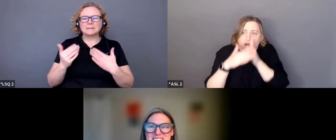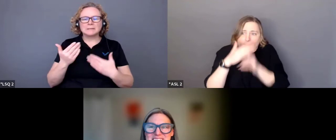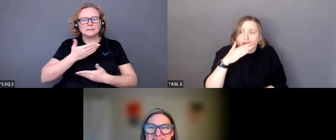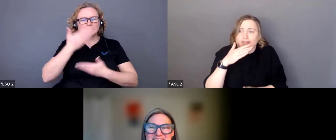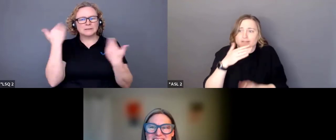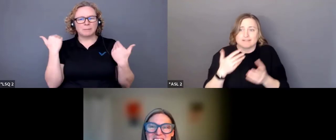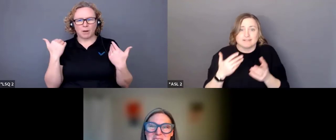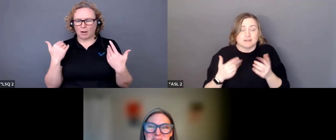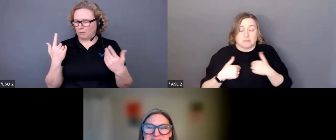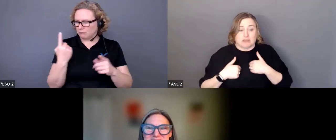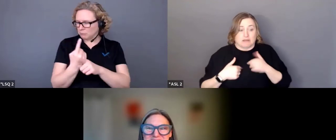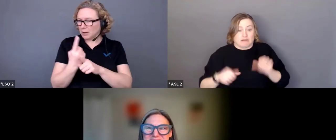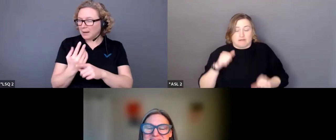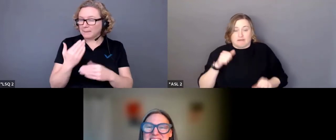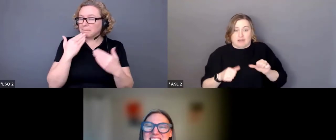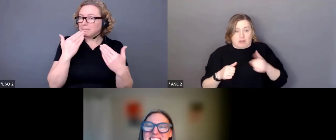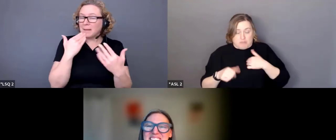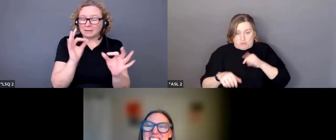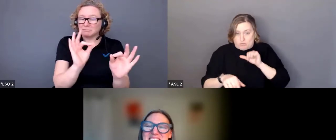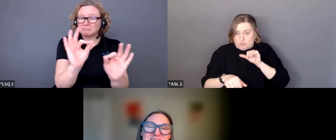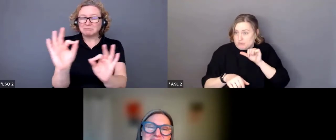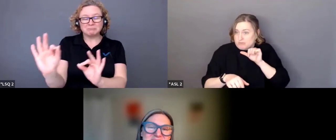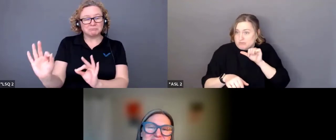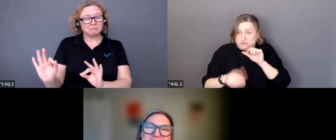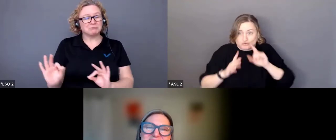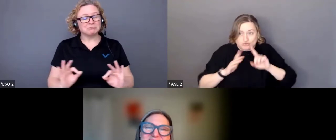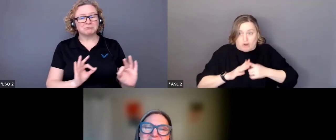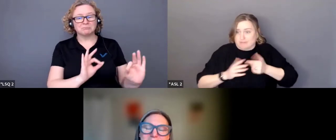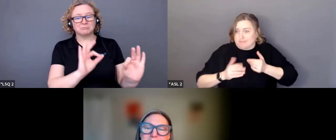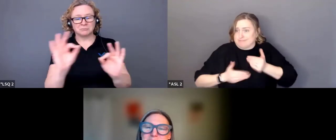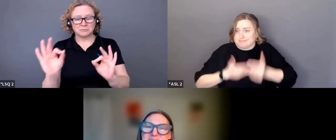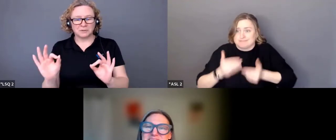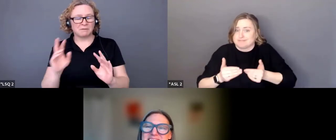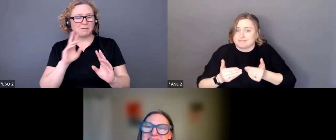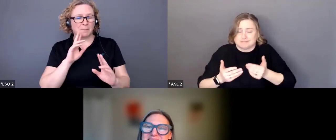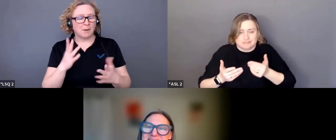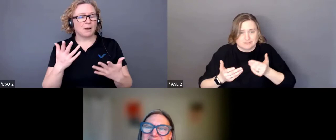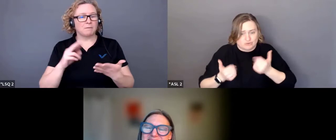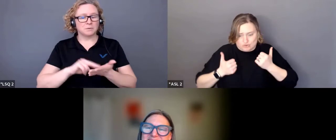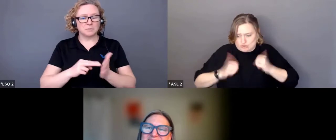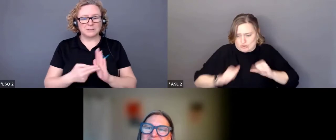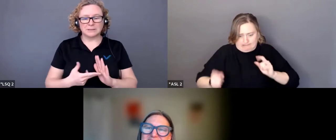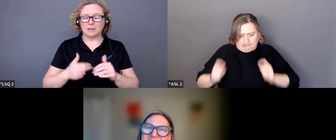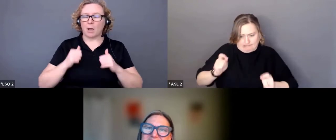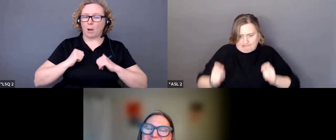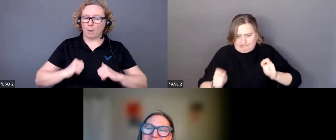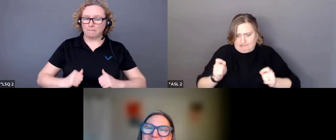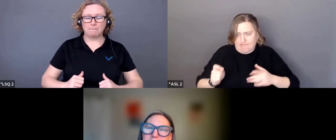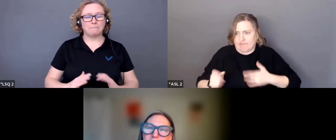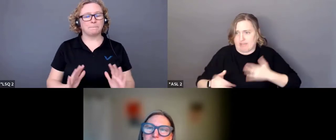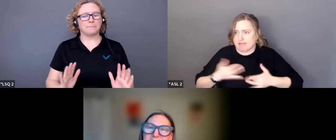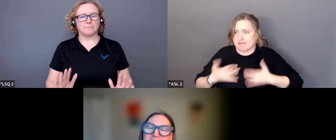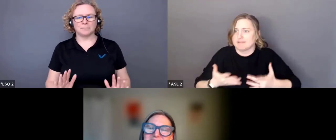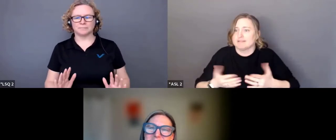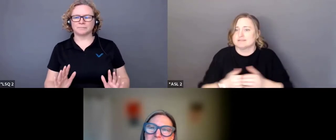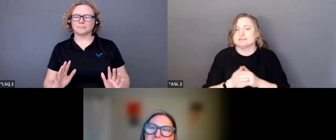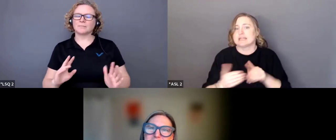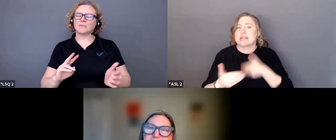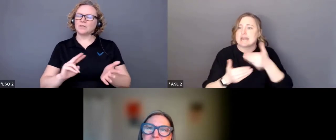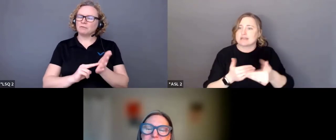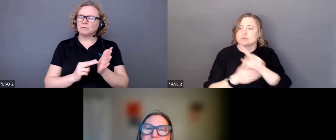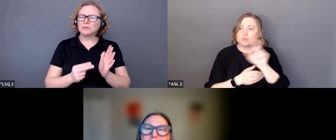not sure, I am working on it. And there's the invitation to keep tuning in. The next poll,